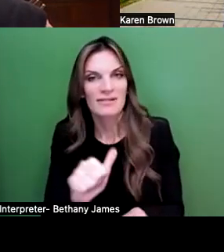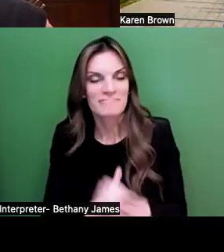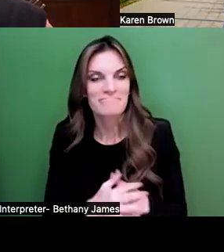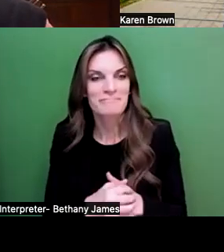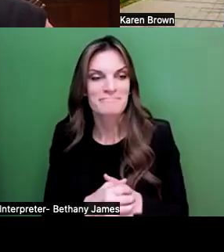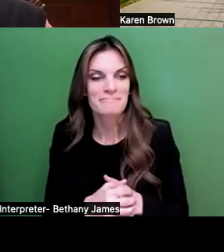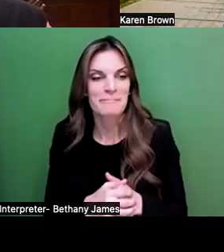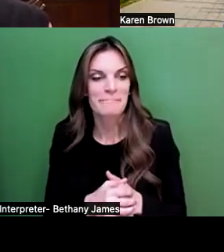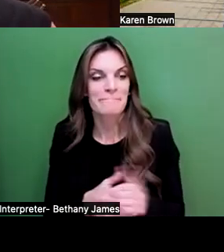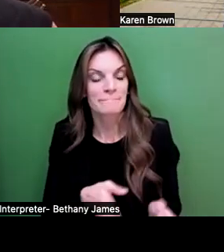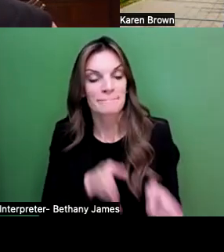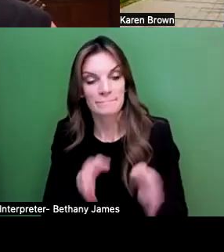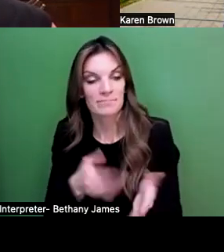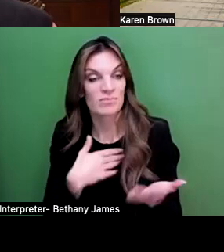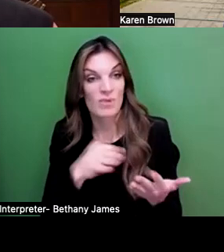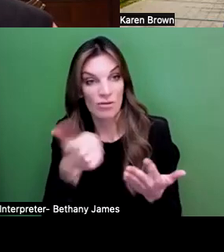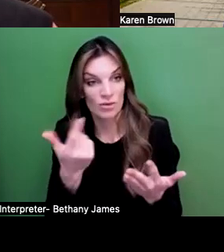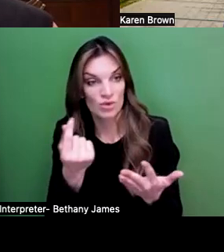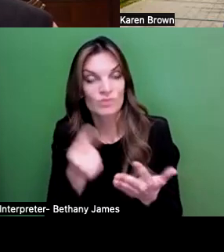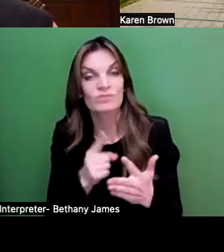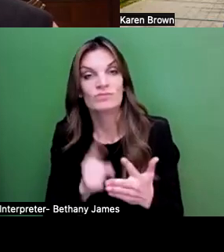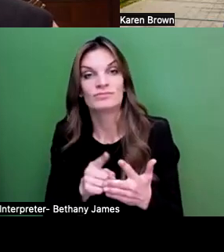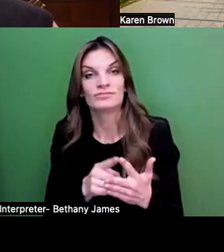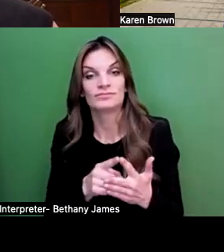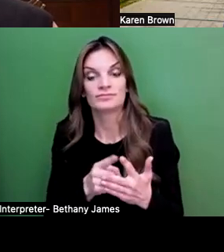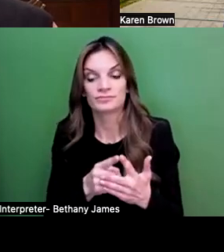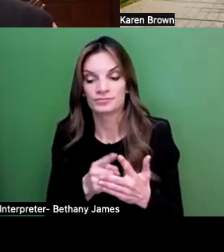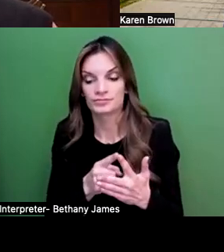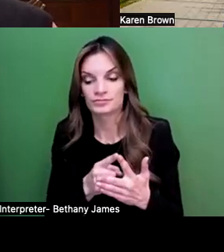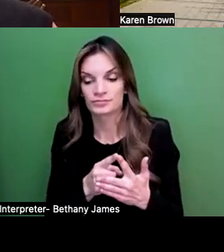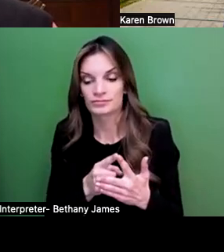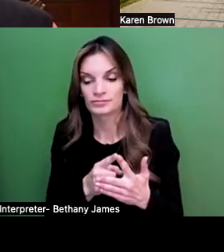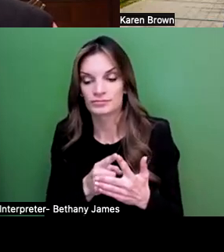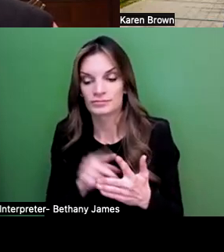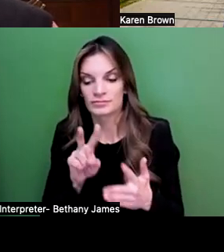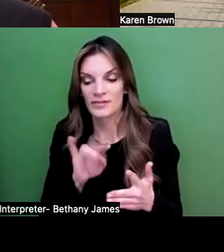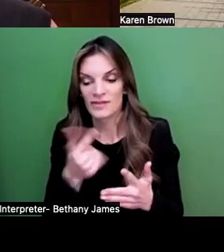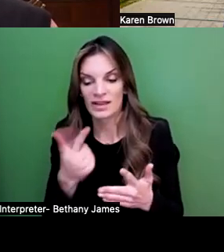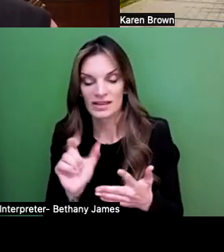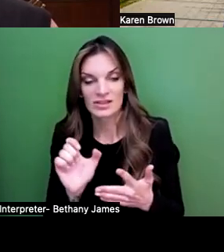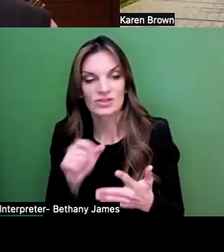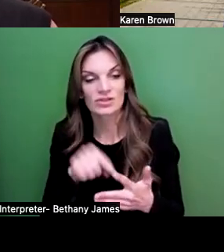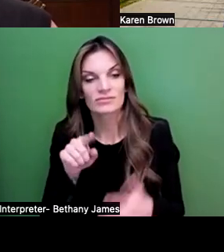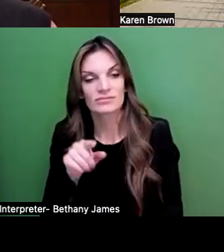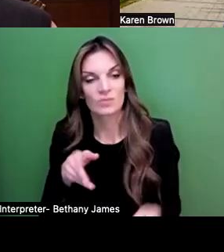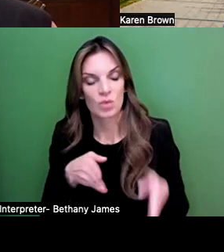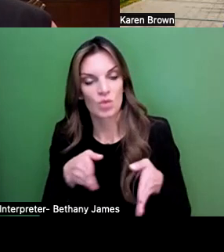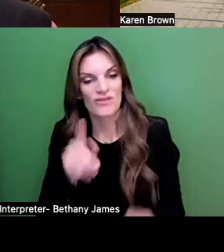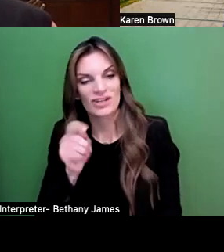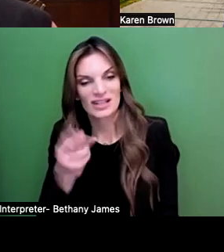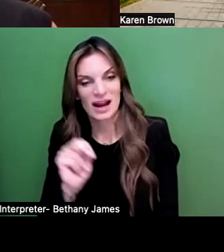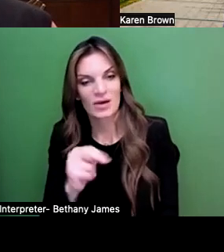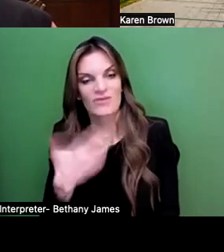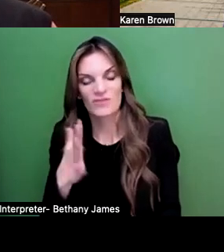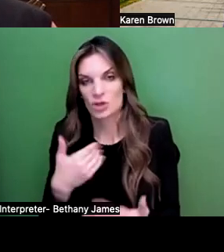Another thing that we're doing is, along with the other villages on the Rivertowns, we lobbied the